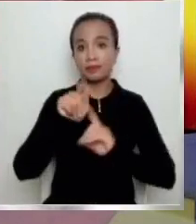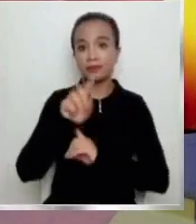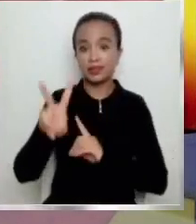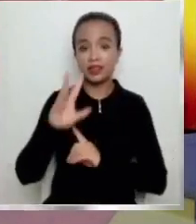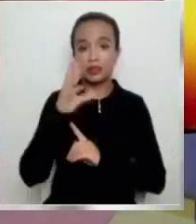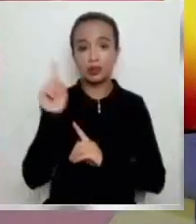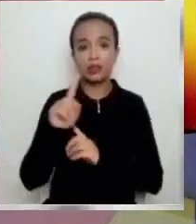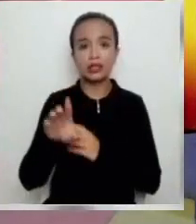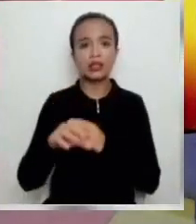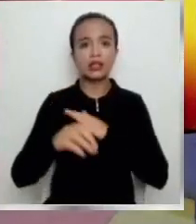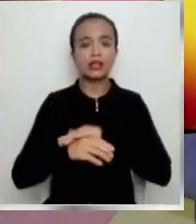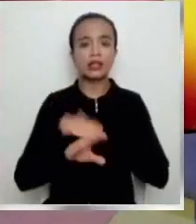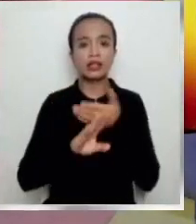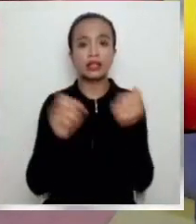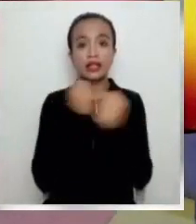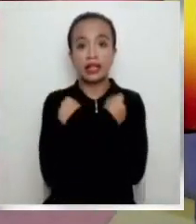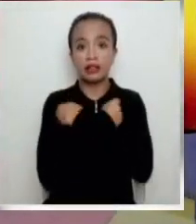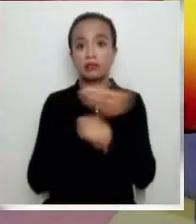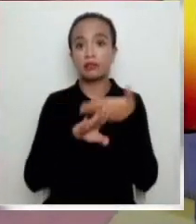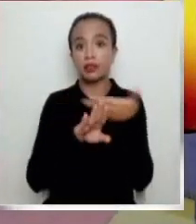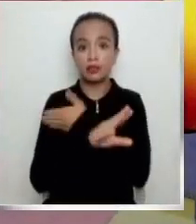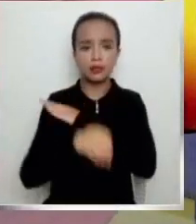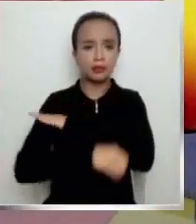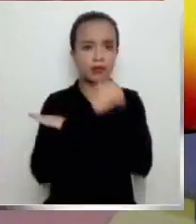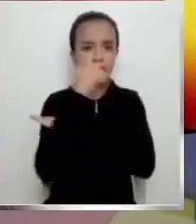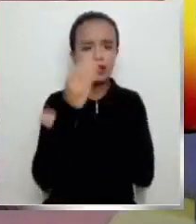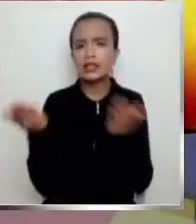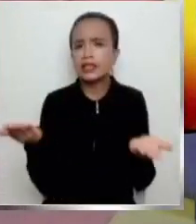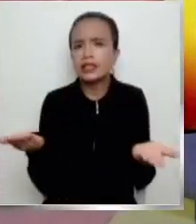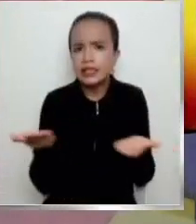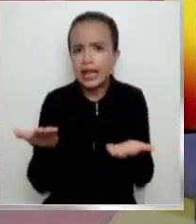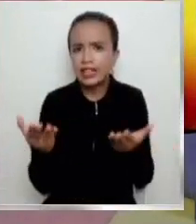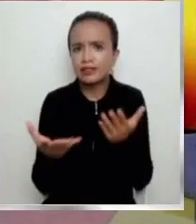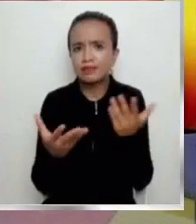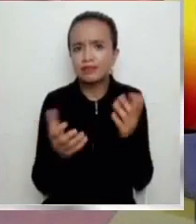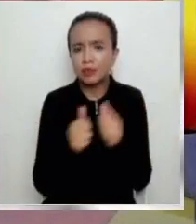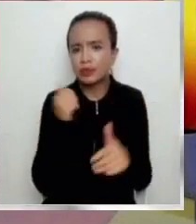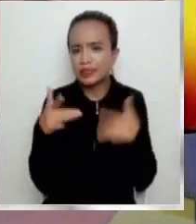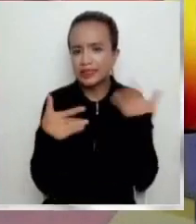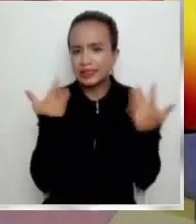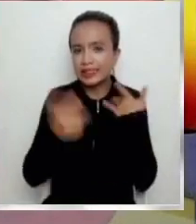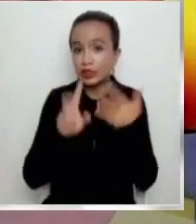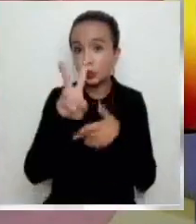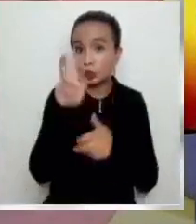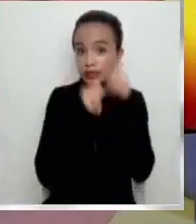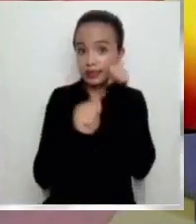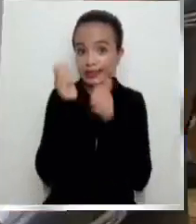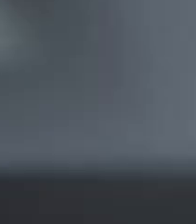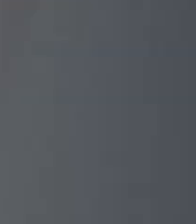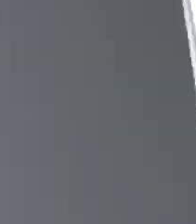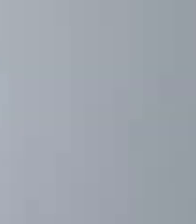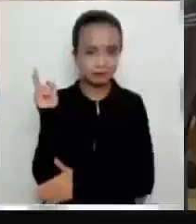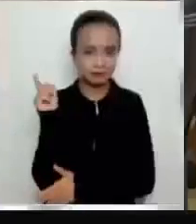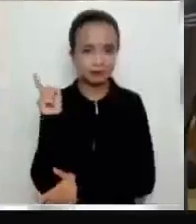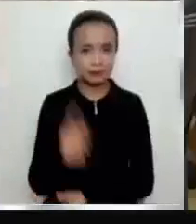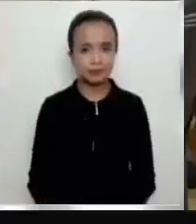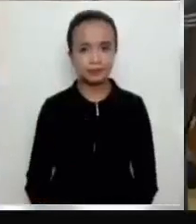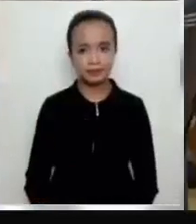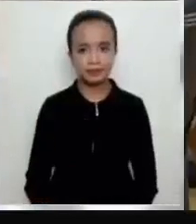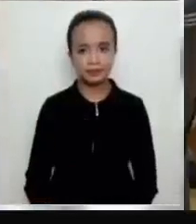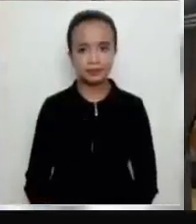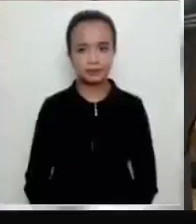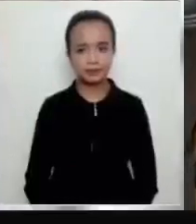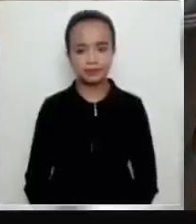Bea Alonzo. Saan kaya sila pinaka na-excite? Ichichika sa atin yan ni Aubrey Carambel.